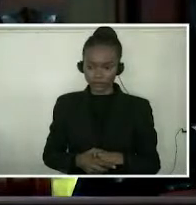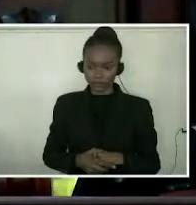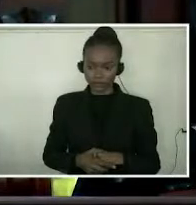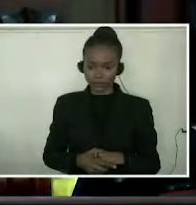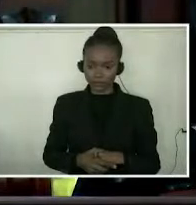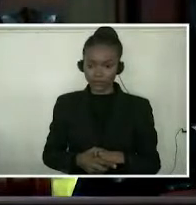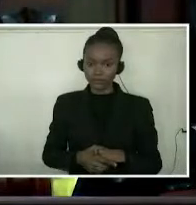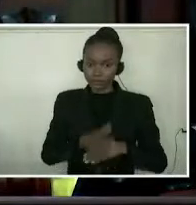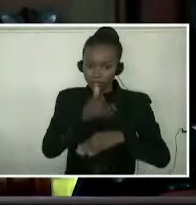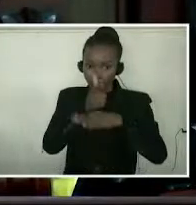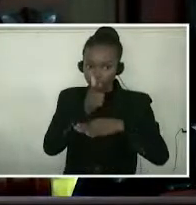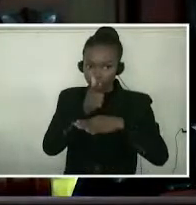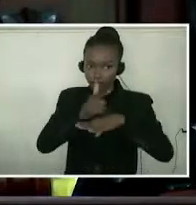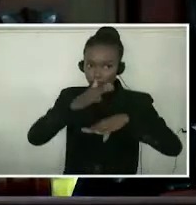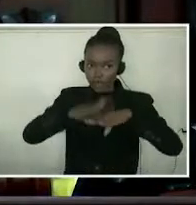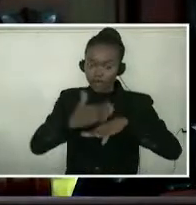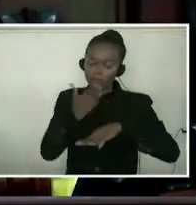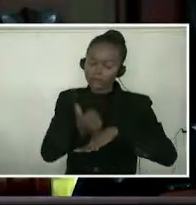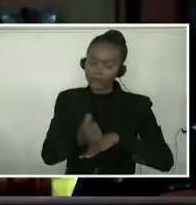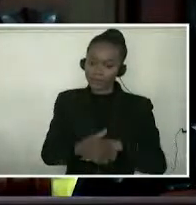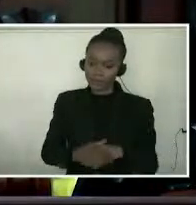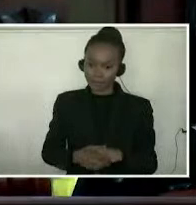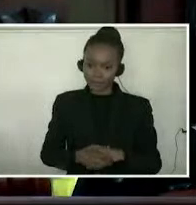if we let that do it